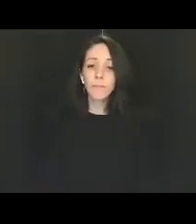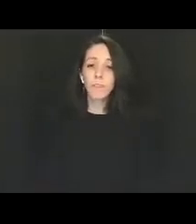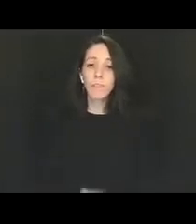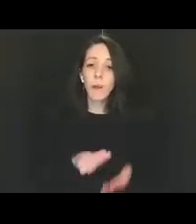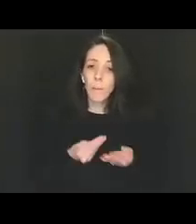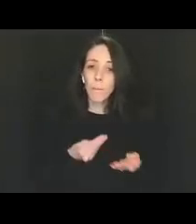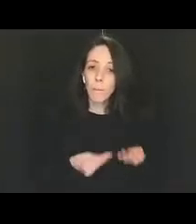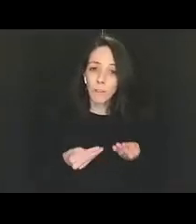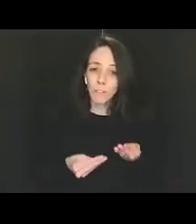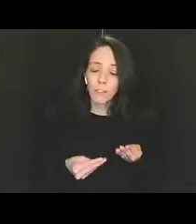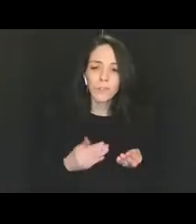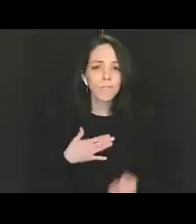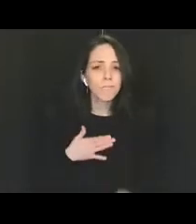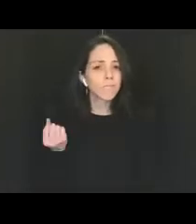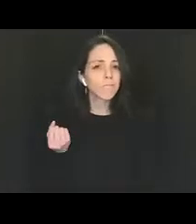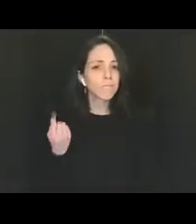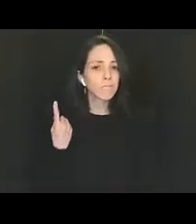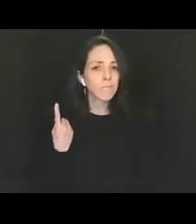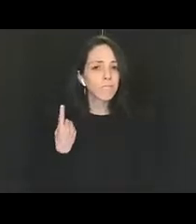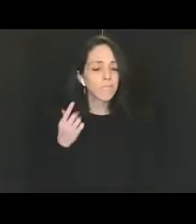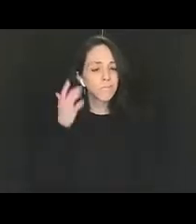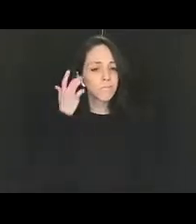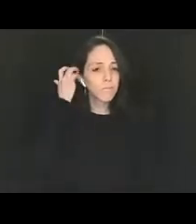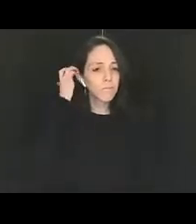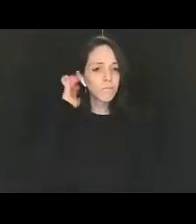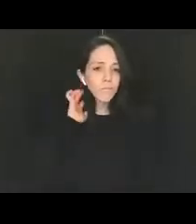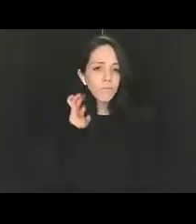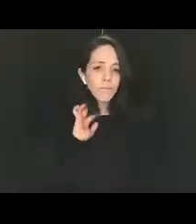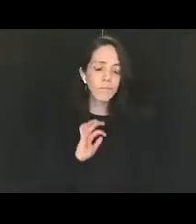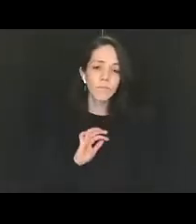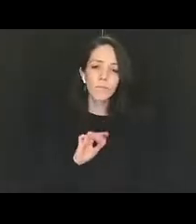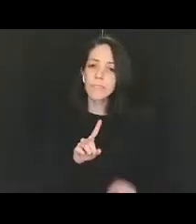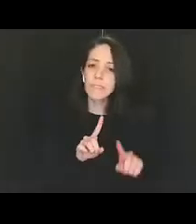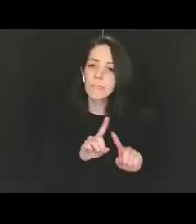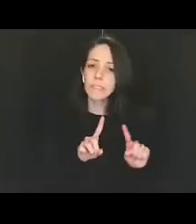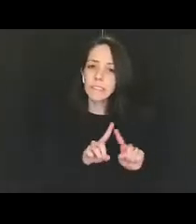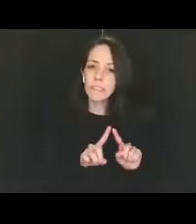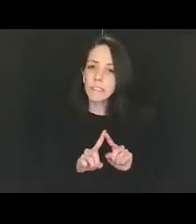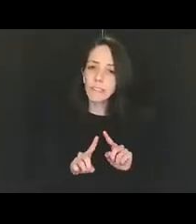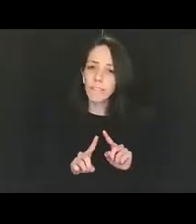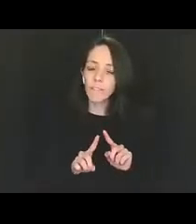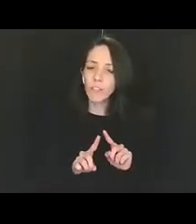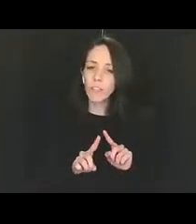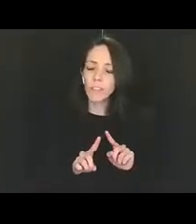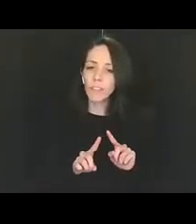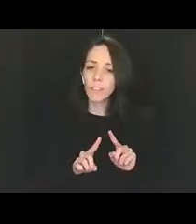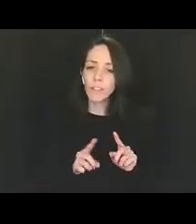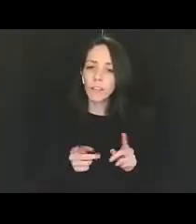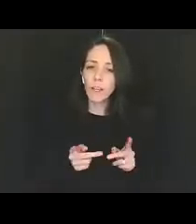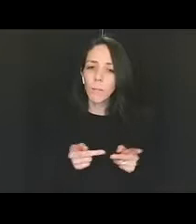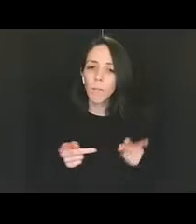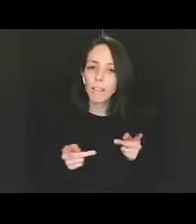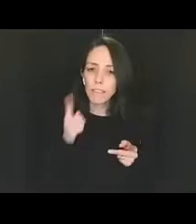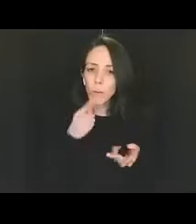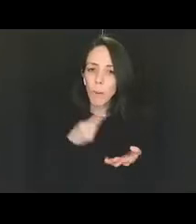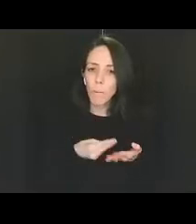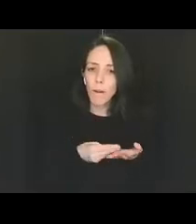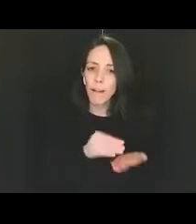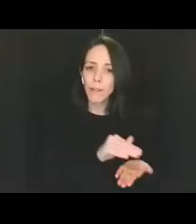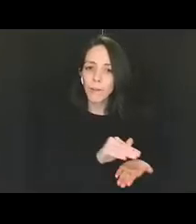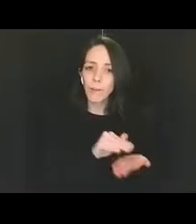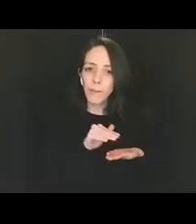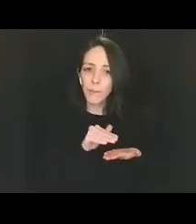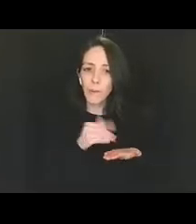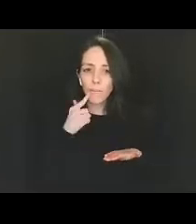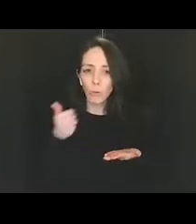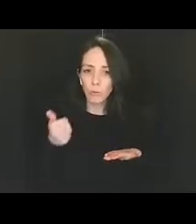is there's different ways transportation projects are funded. So when you see the budget for